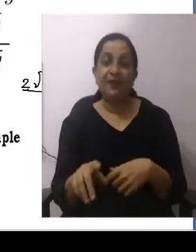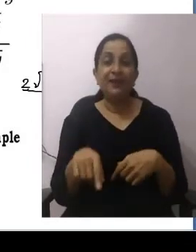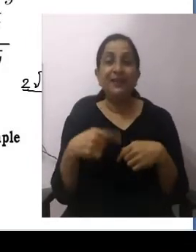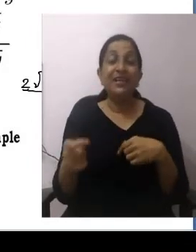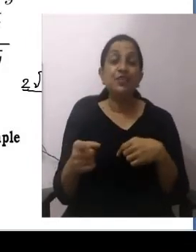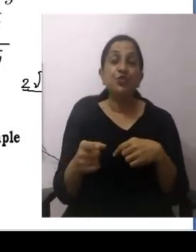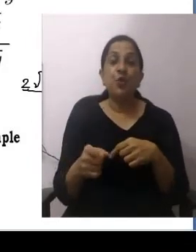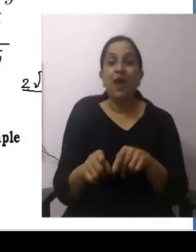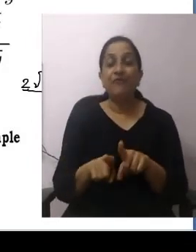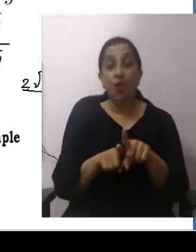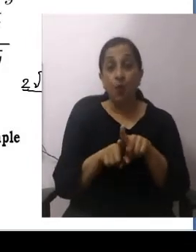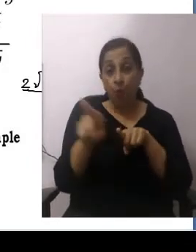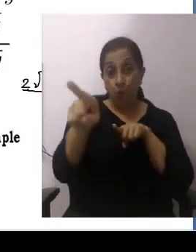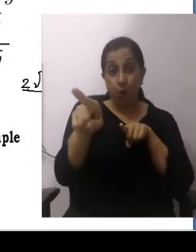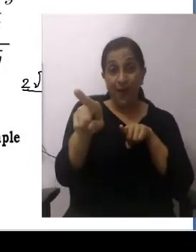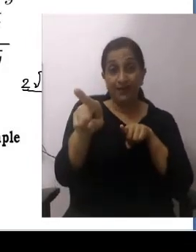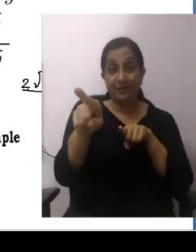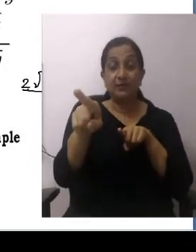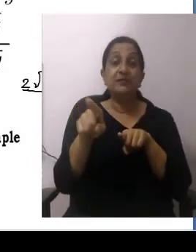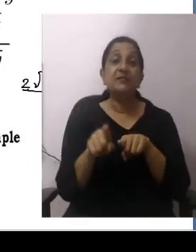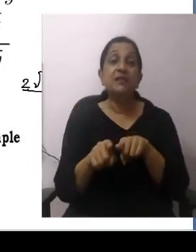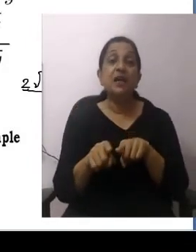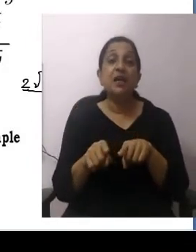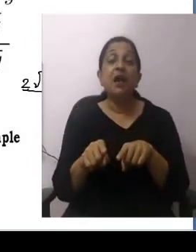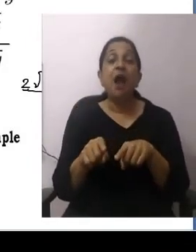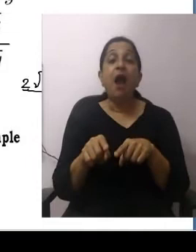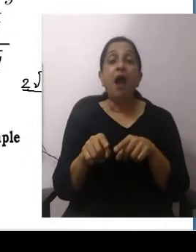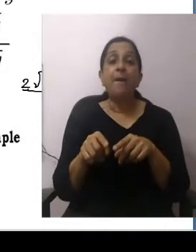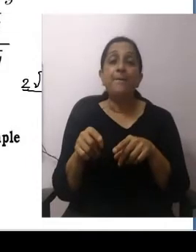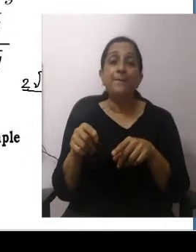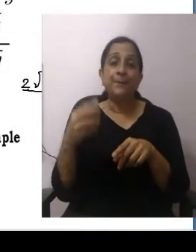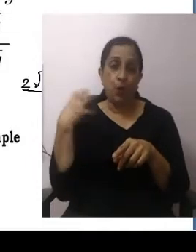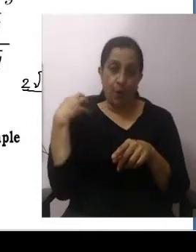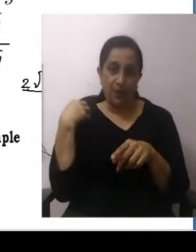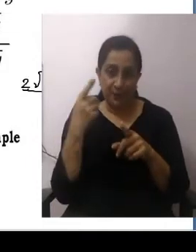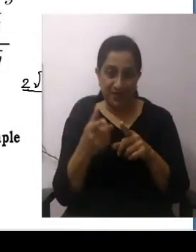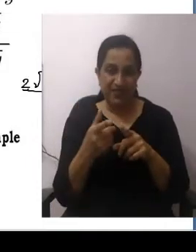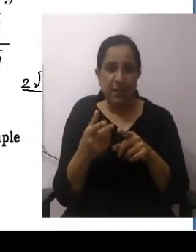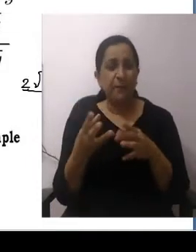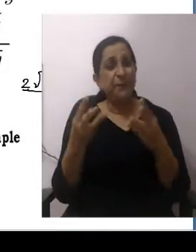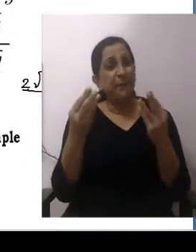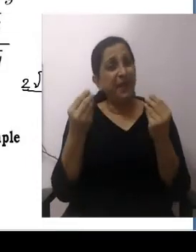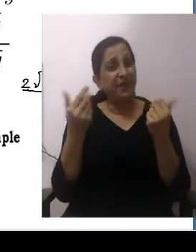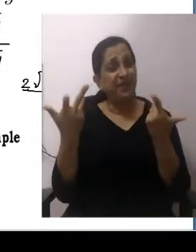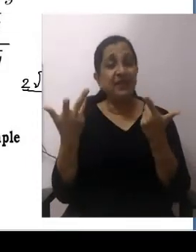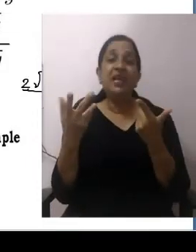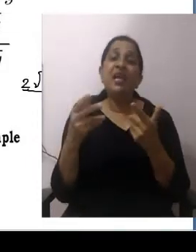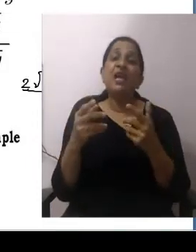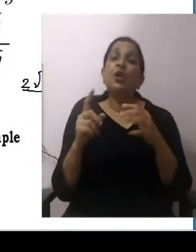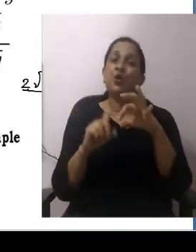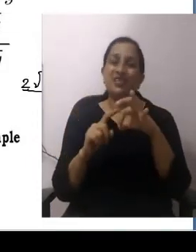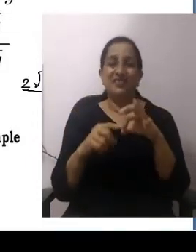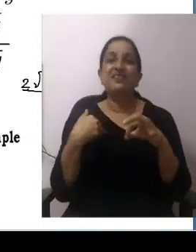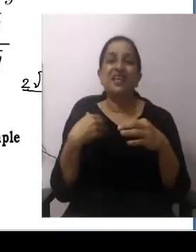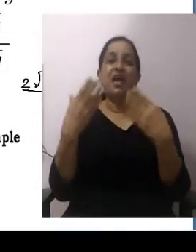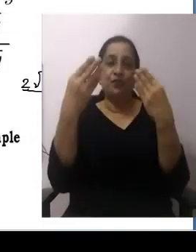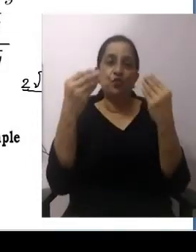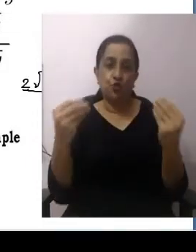Next, vector algebra. I have solved many problems, at least 10 mark questions will be there.